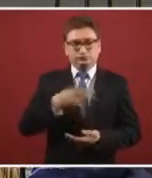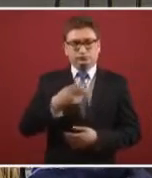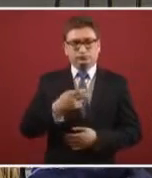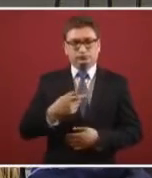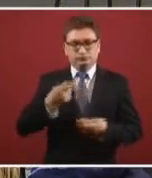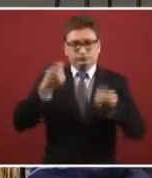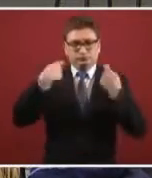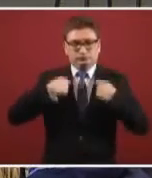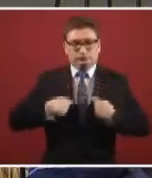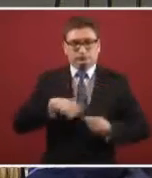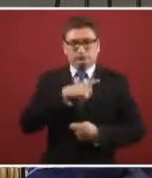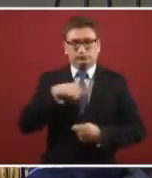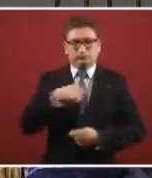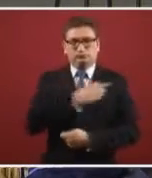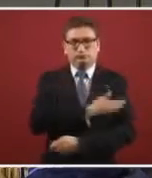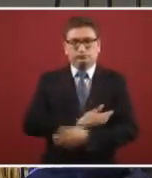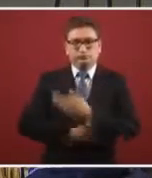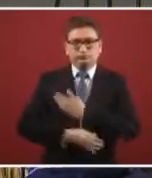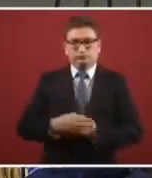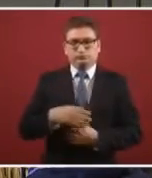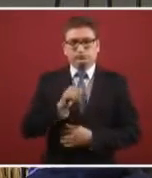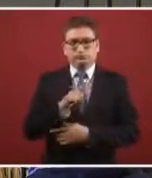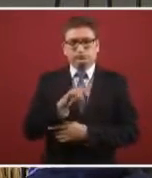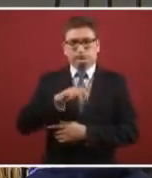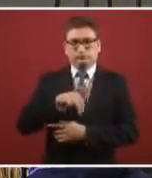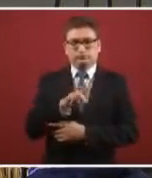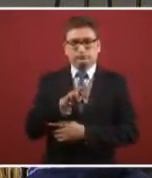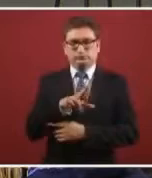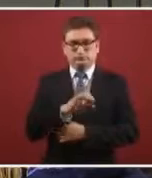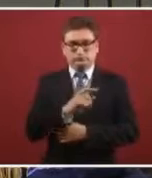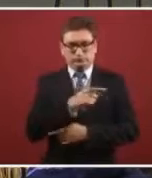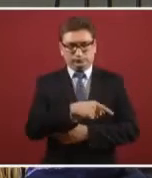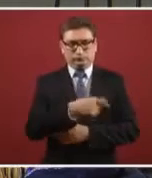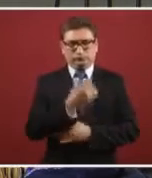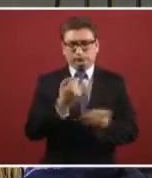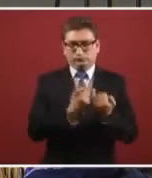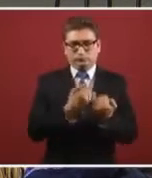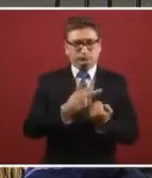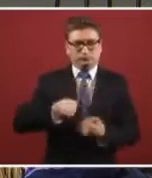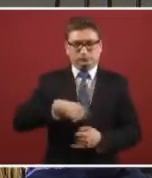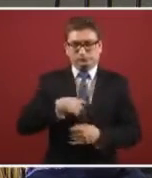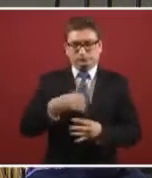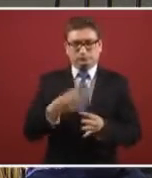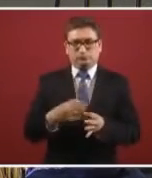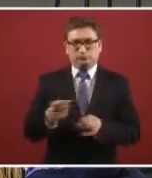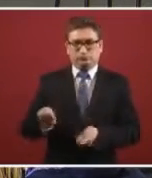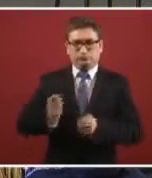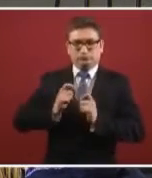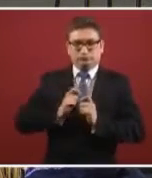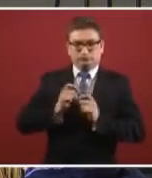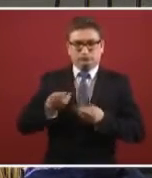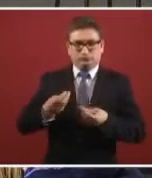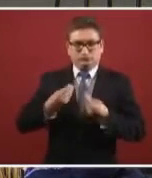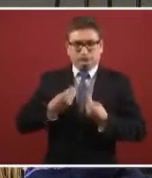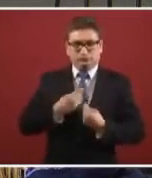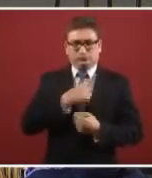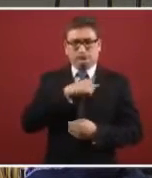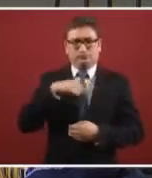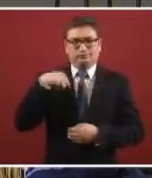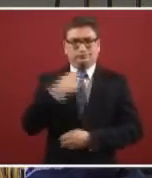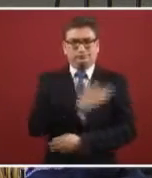meeting playera, today, and we put on these estoy cumpliendo T-shirts con eso. to comply with that. Ellos me entregaron esta And they gave me these